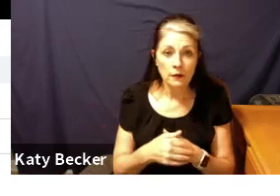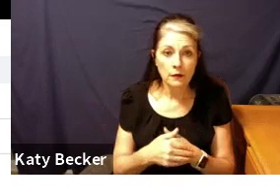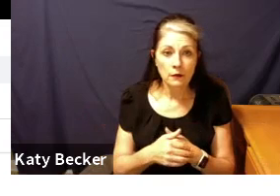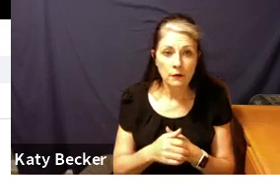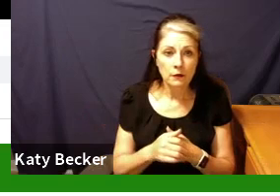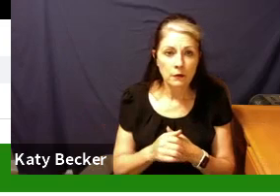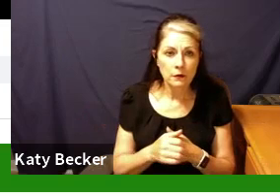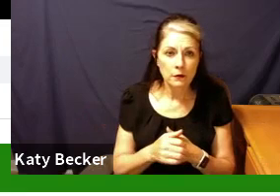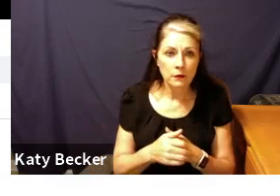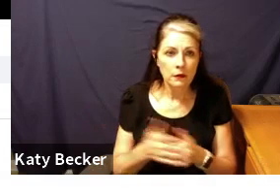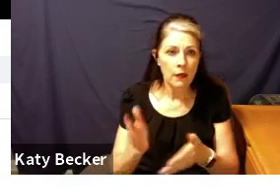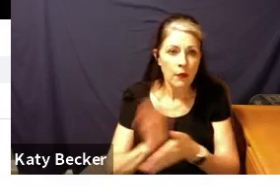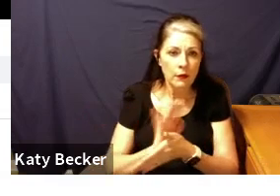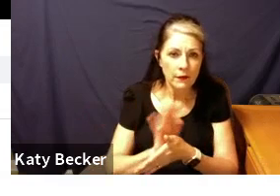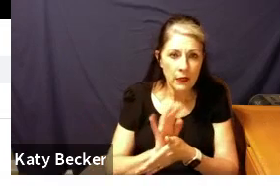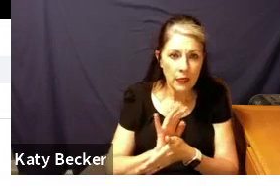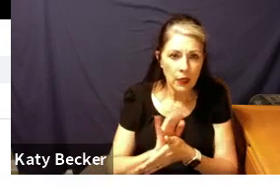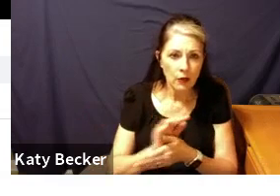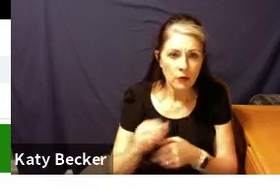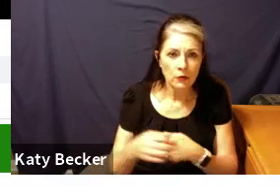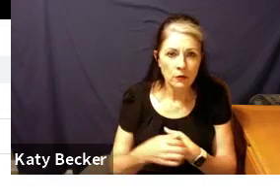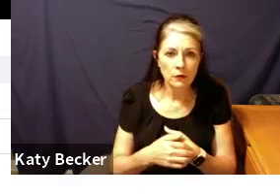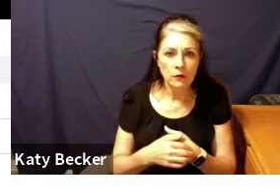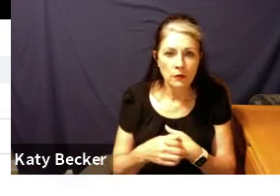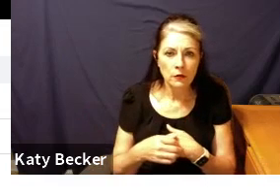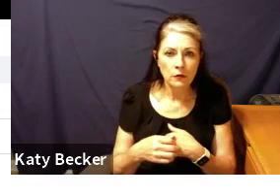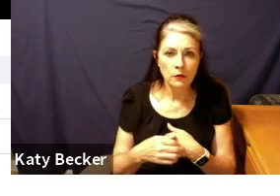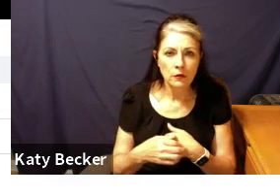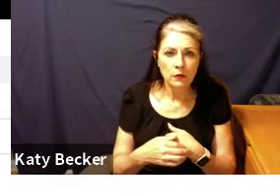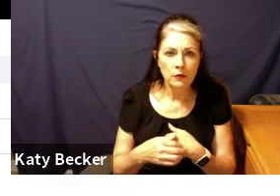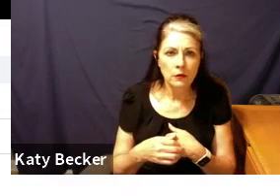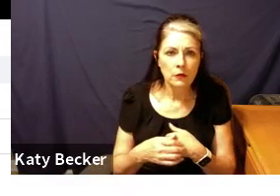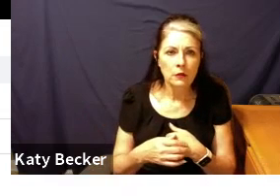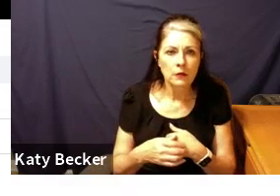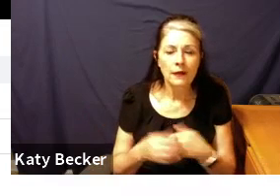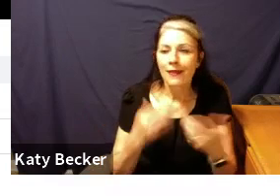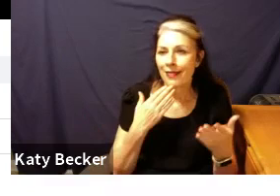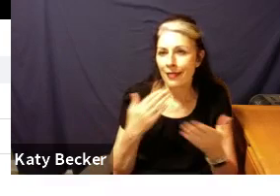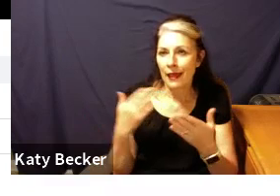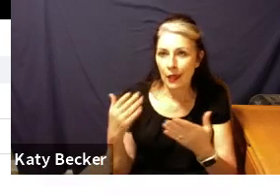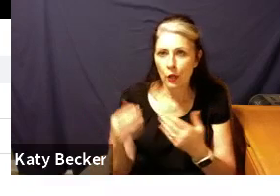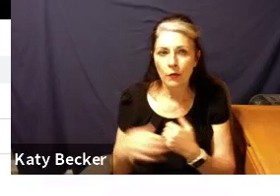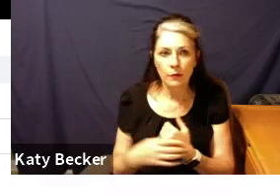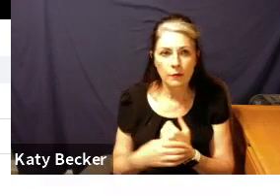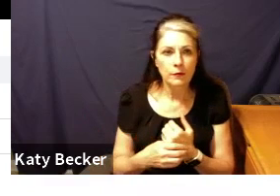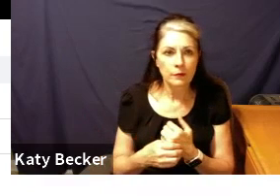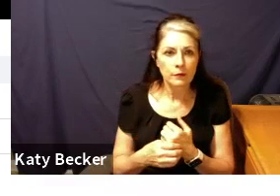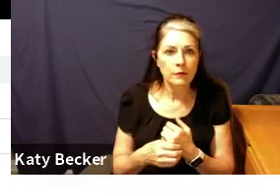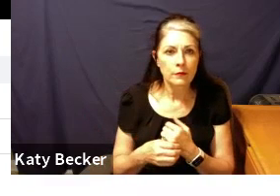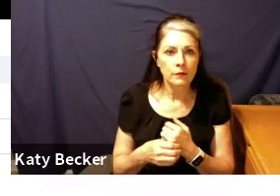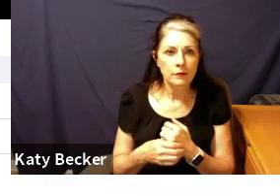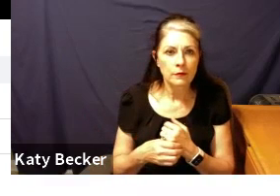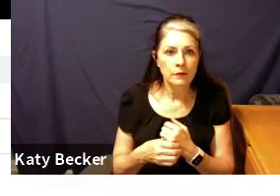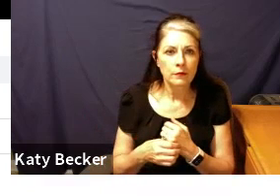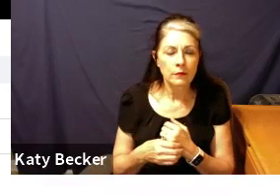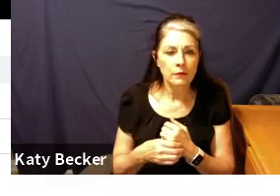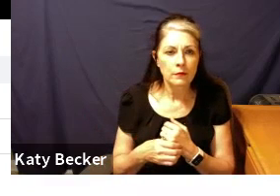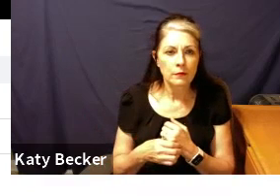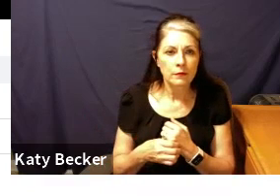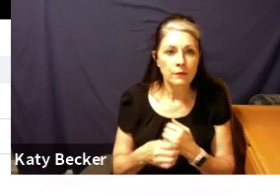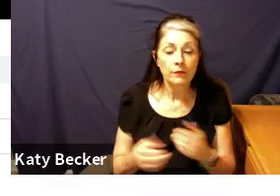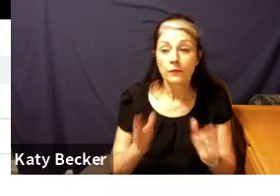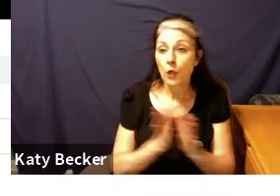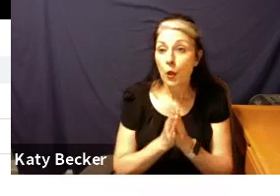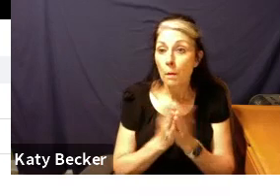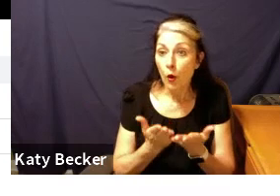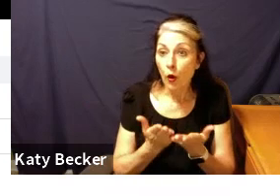There's videos. Okay, thank you, Larissa. Okay. And then same thing with books